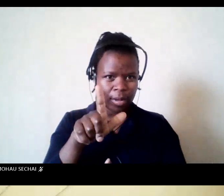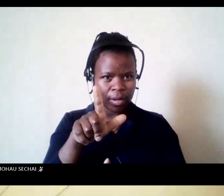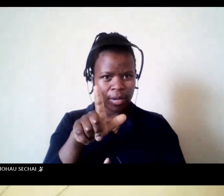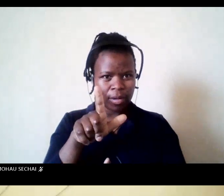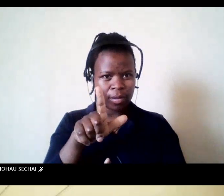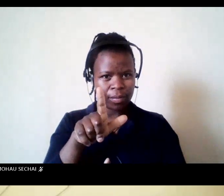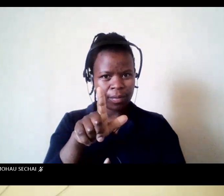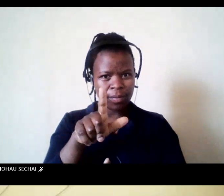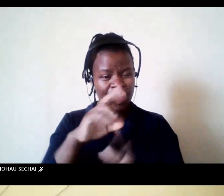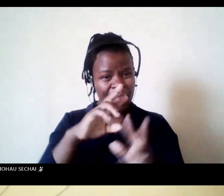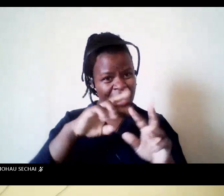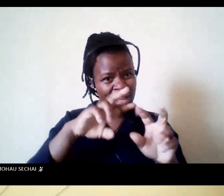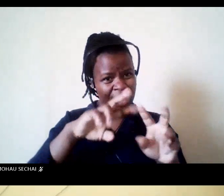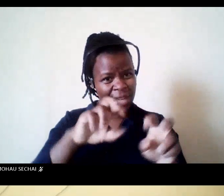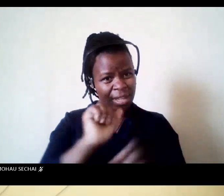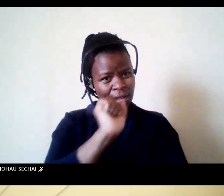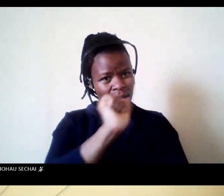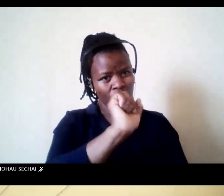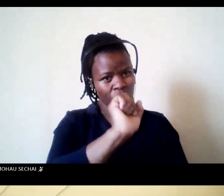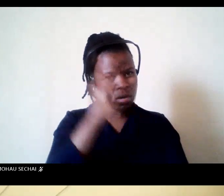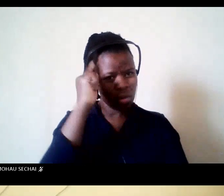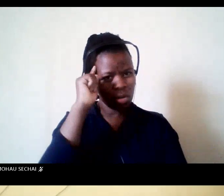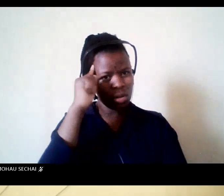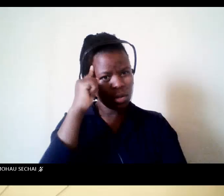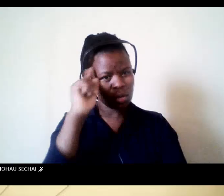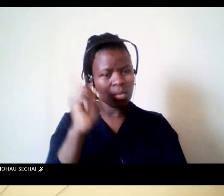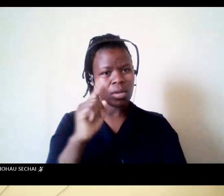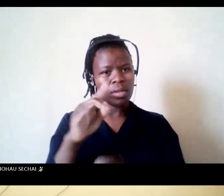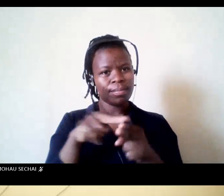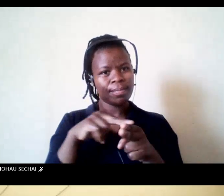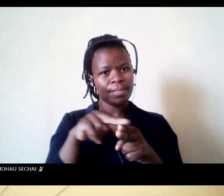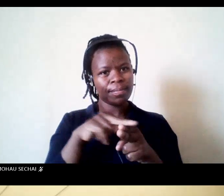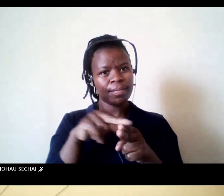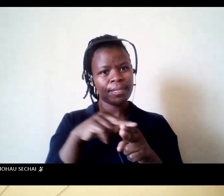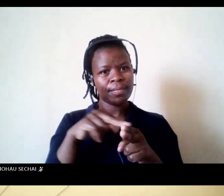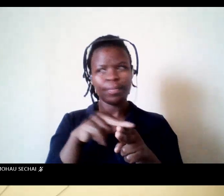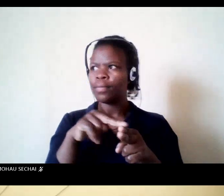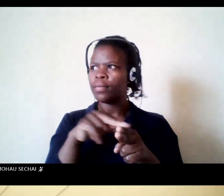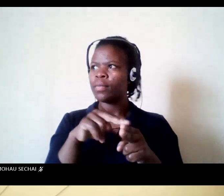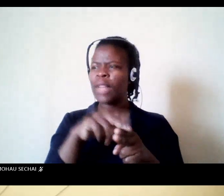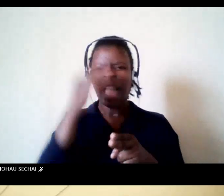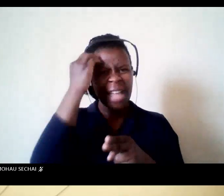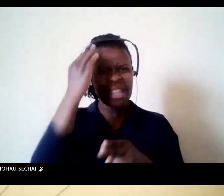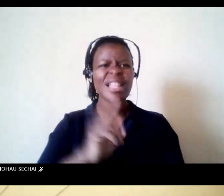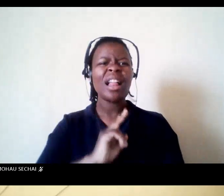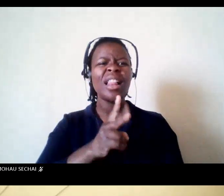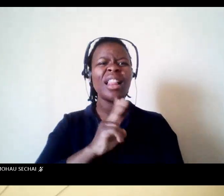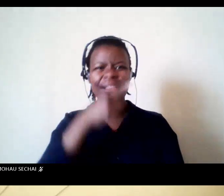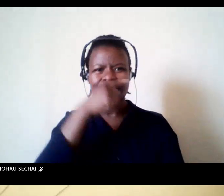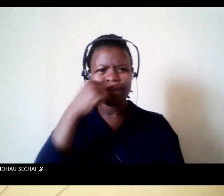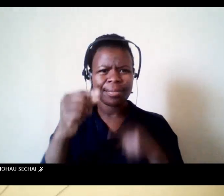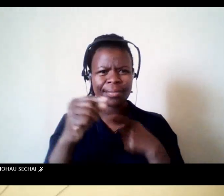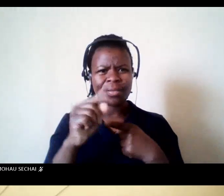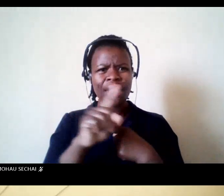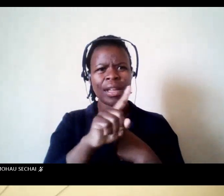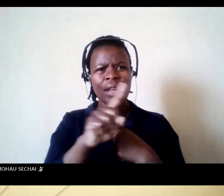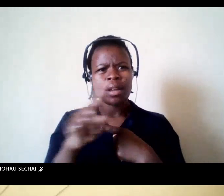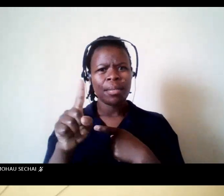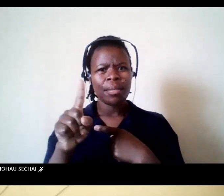research, I think it's using I don't know how to pronounce the name, but it's